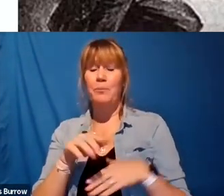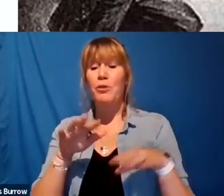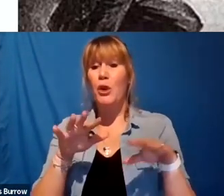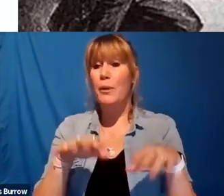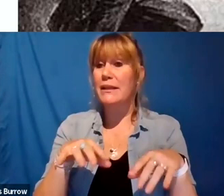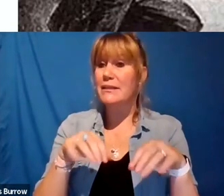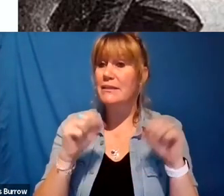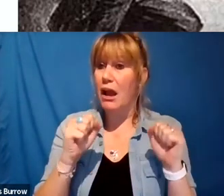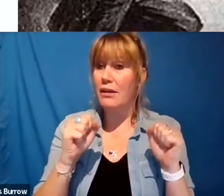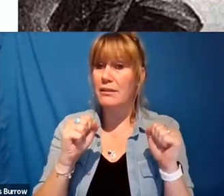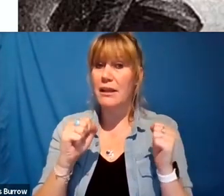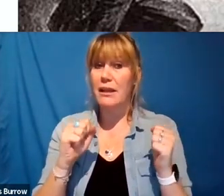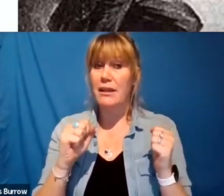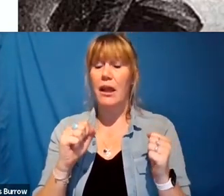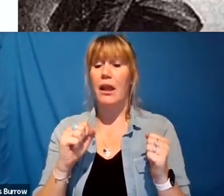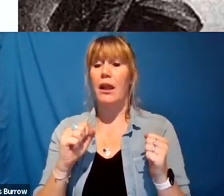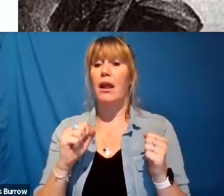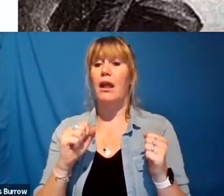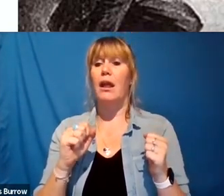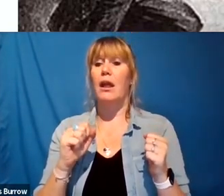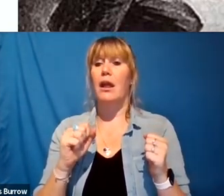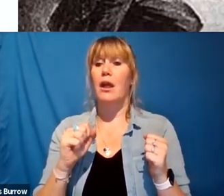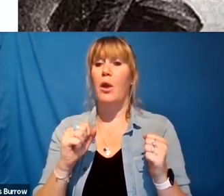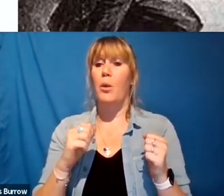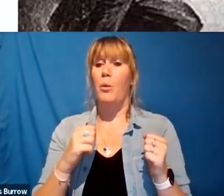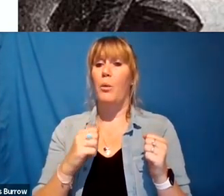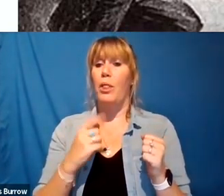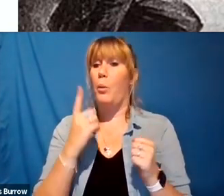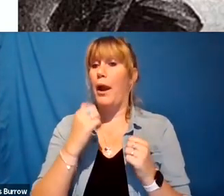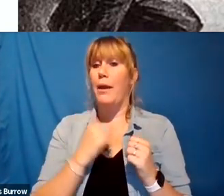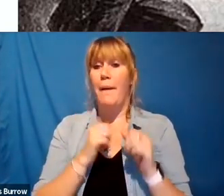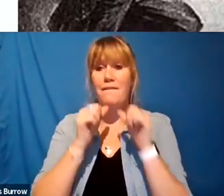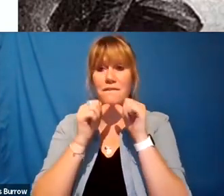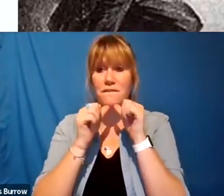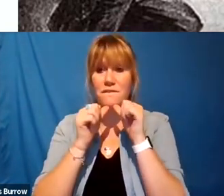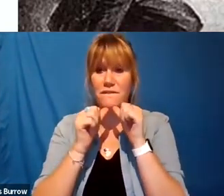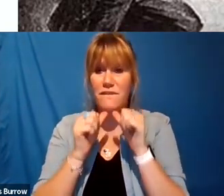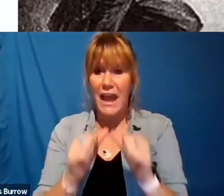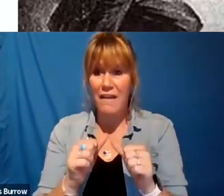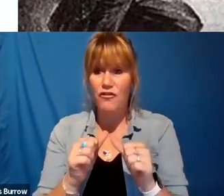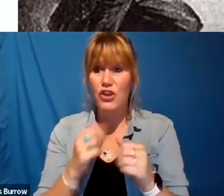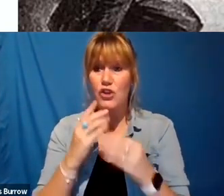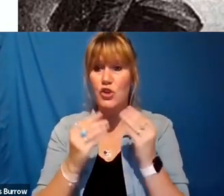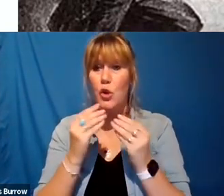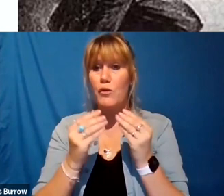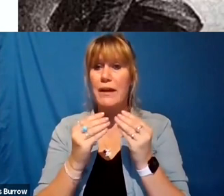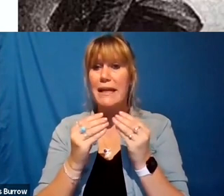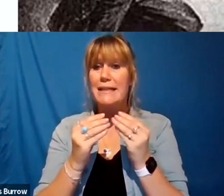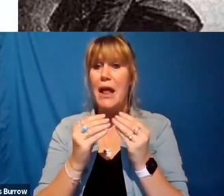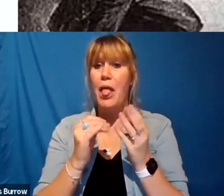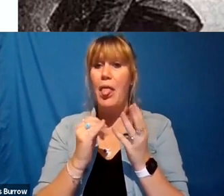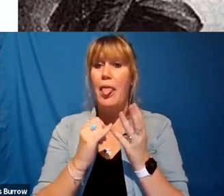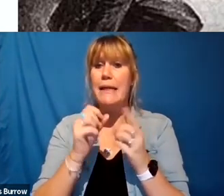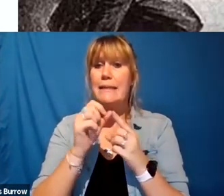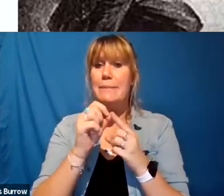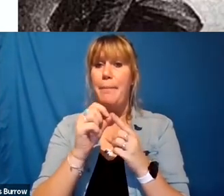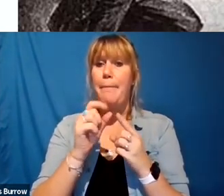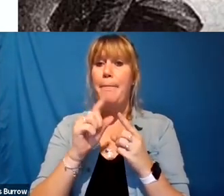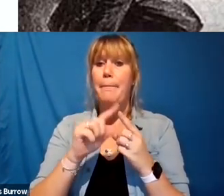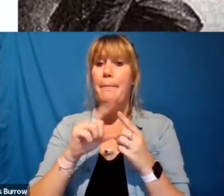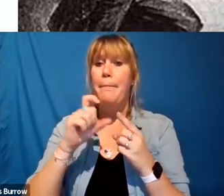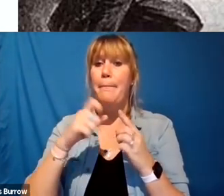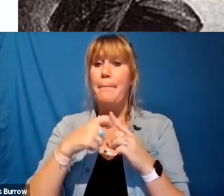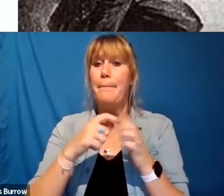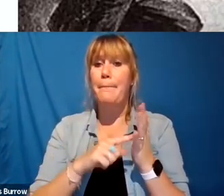off with one of my favorite stories is The Speckled Band. It's an Imperial Gothic short story from one